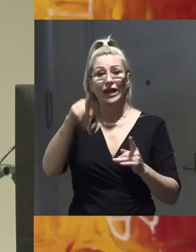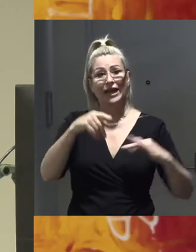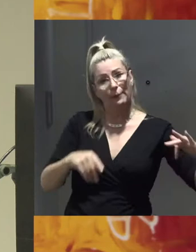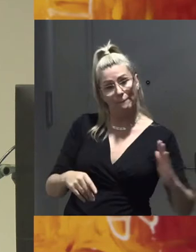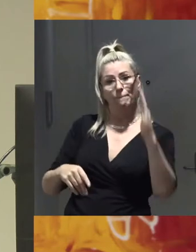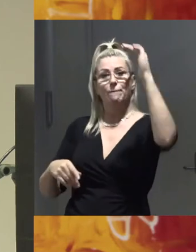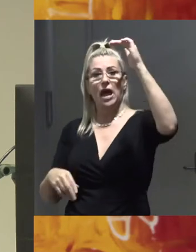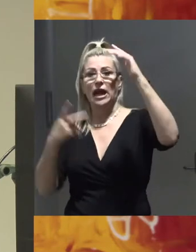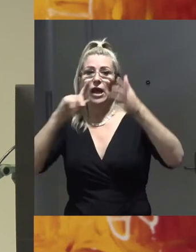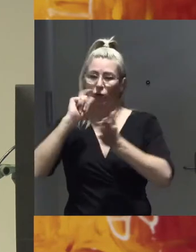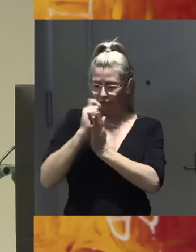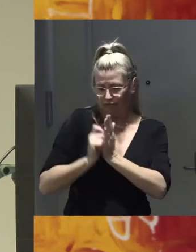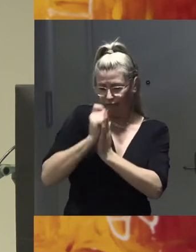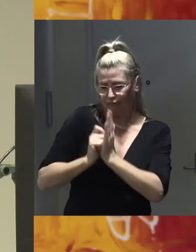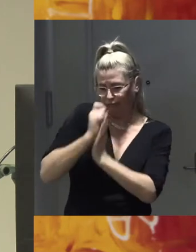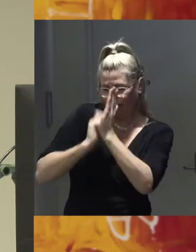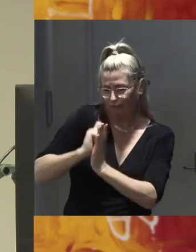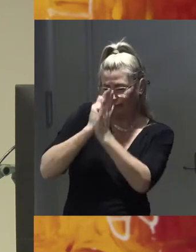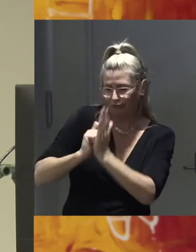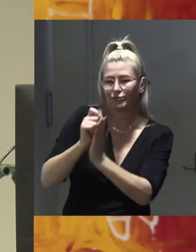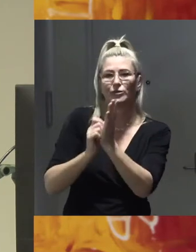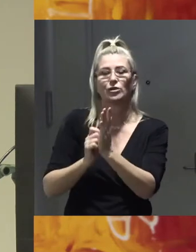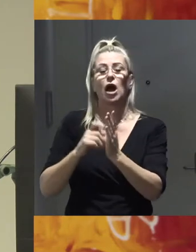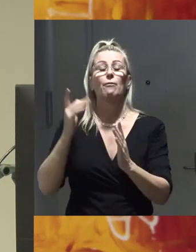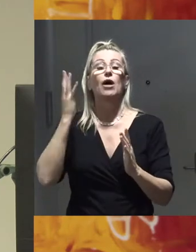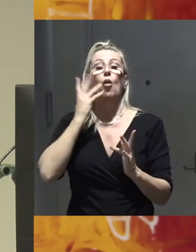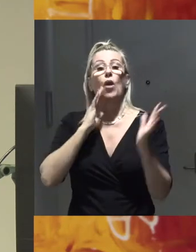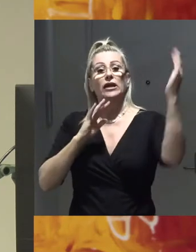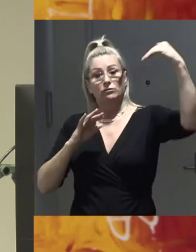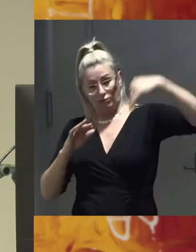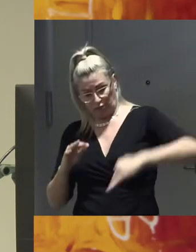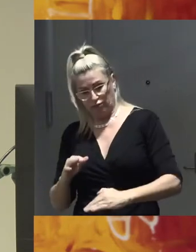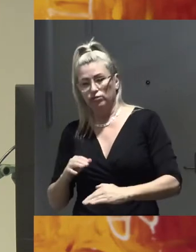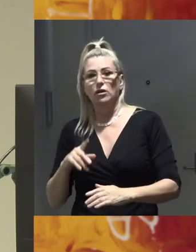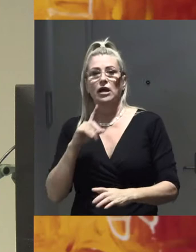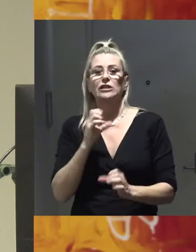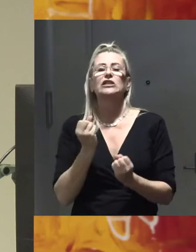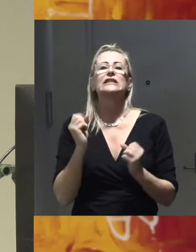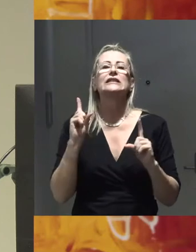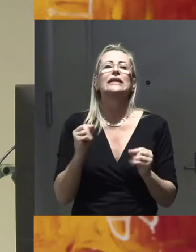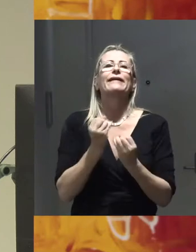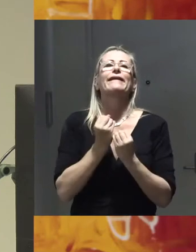compose feverishly, whereas he was virtually paralysed when he fell into depression.